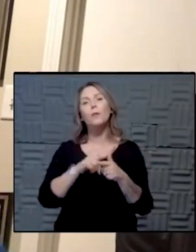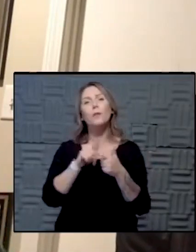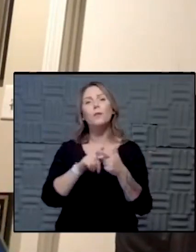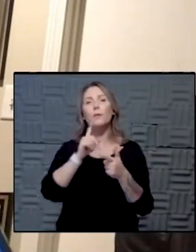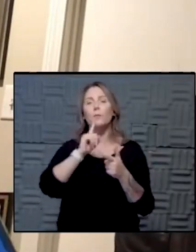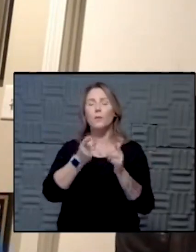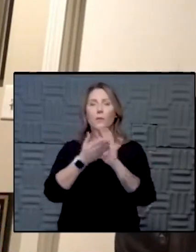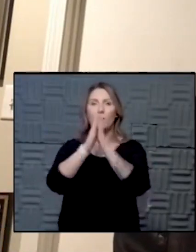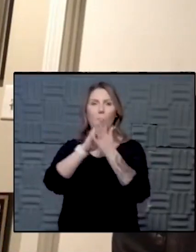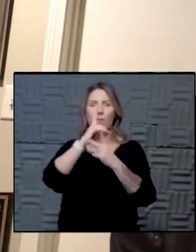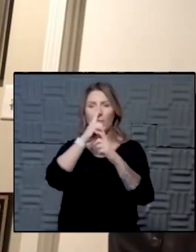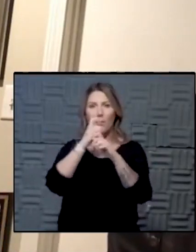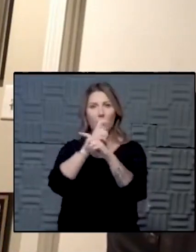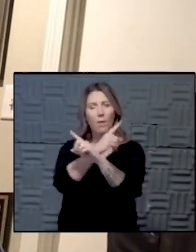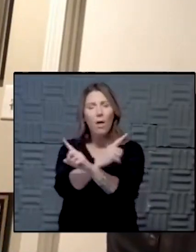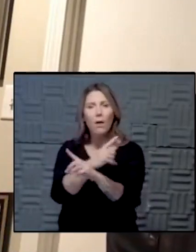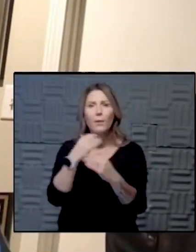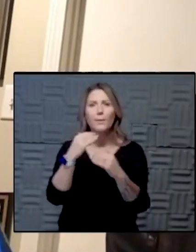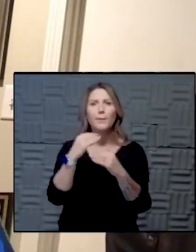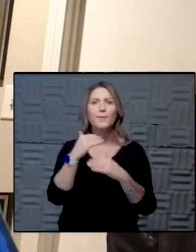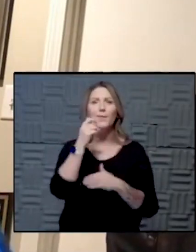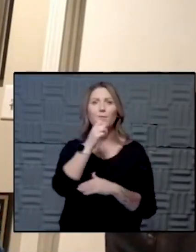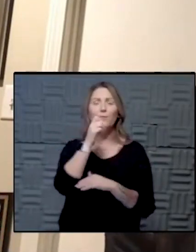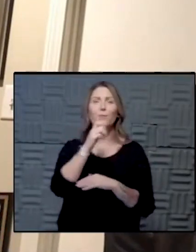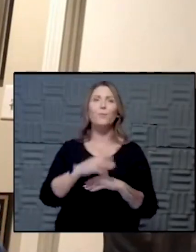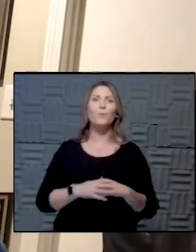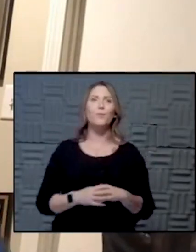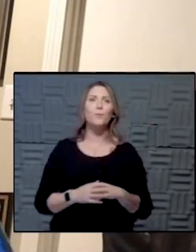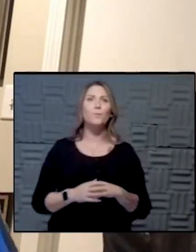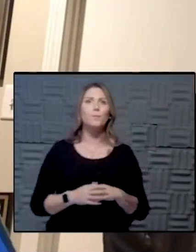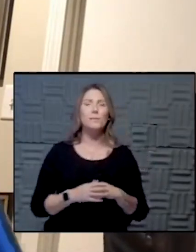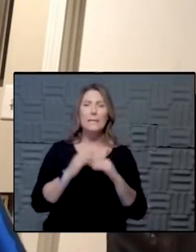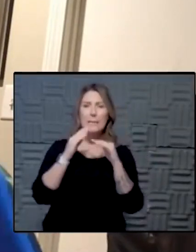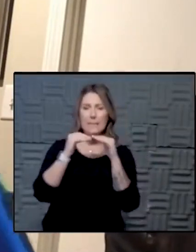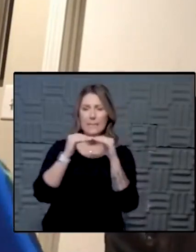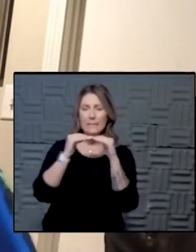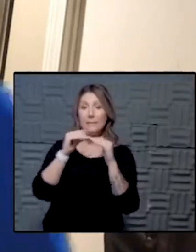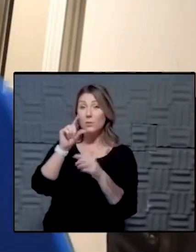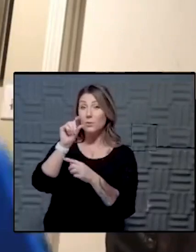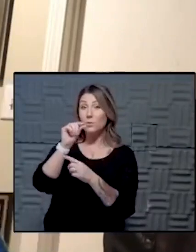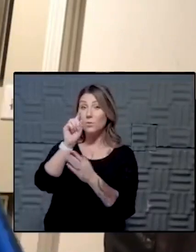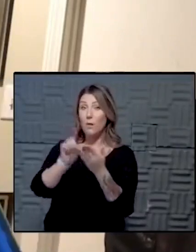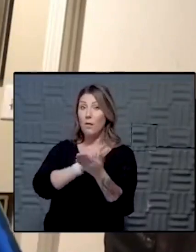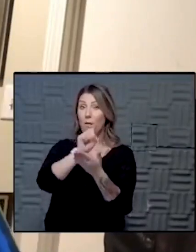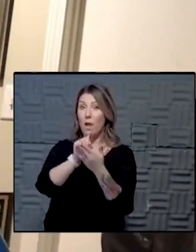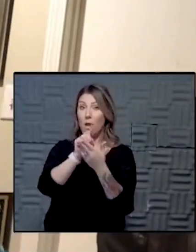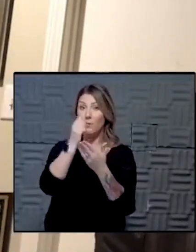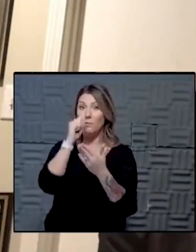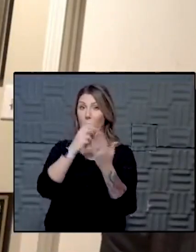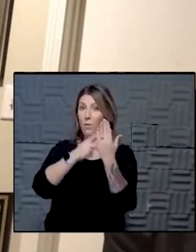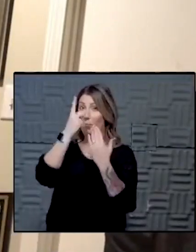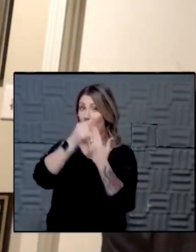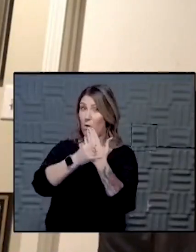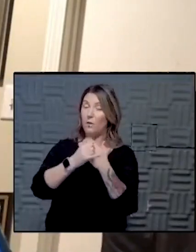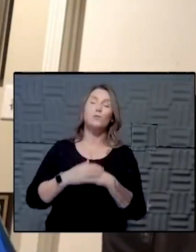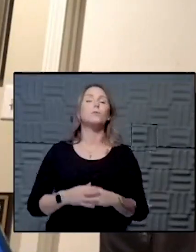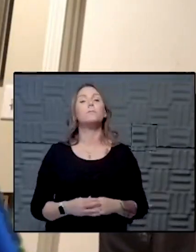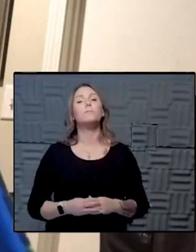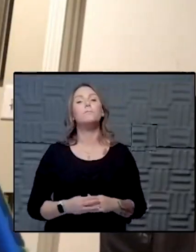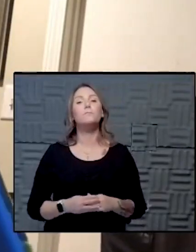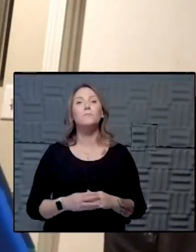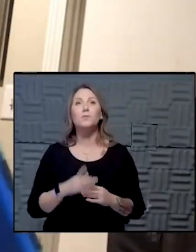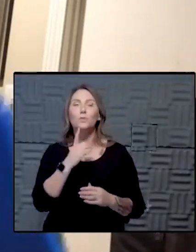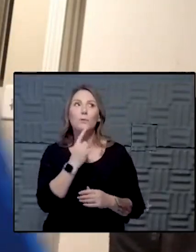be complex enough that the girls are spending at least 20 hours on the project. So you've got